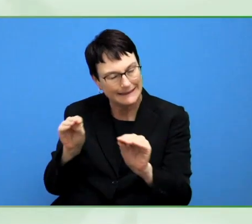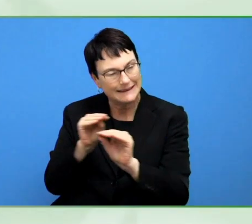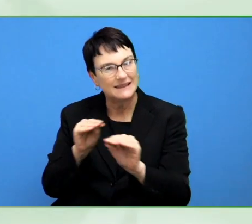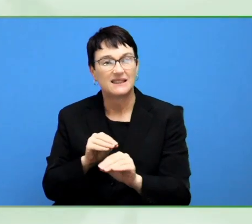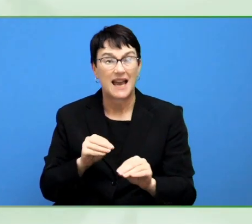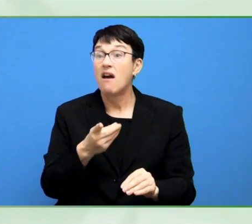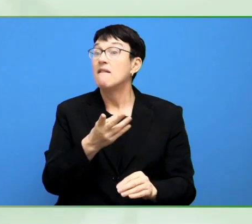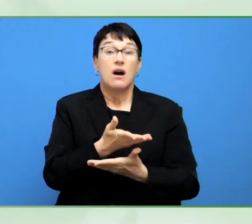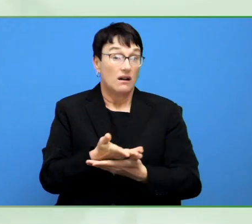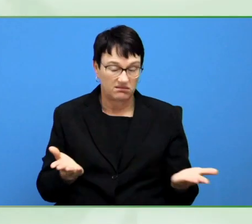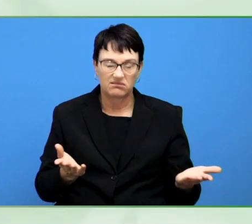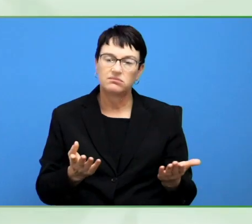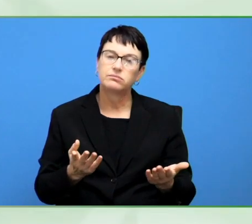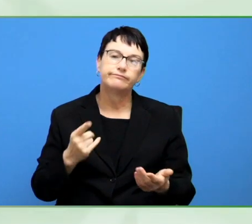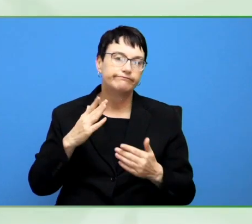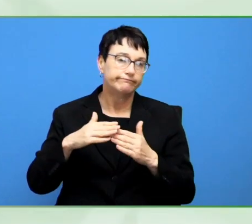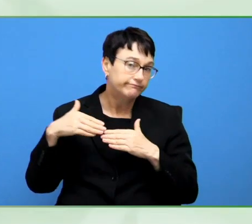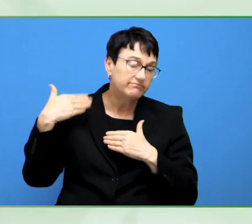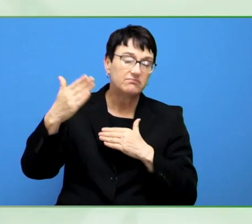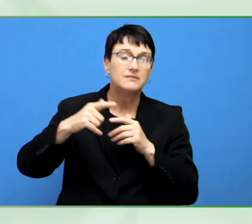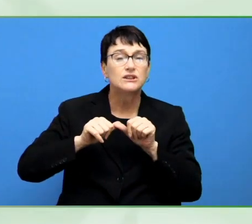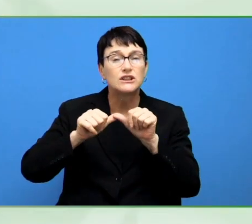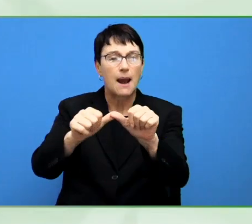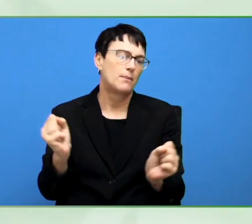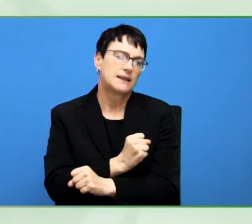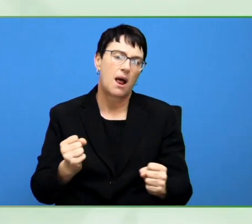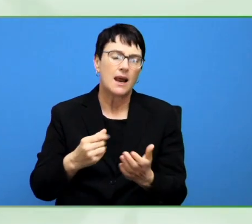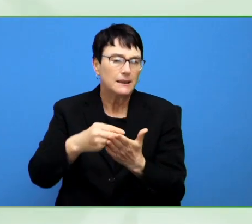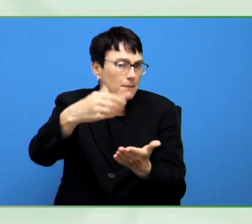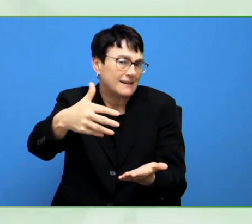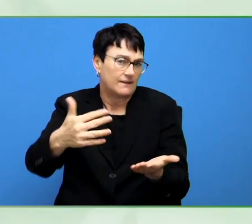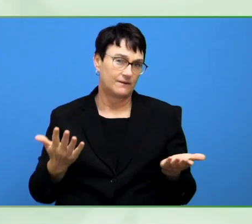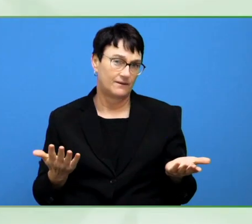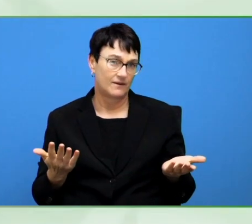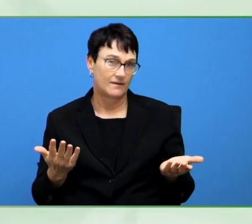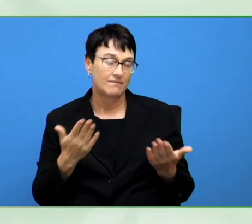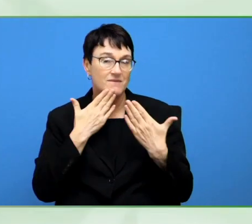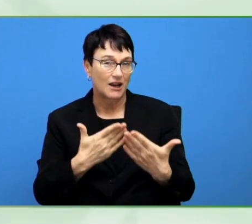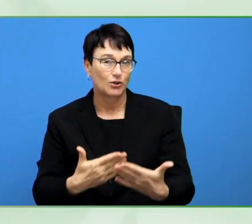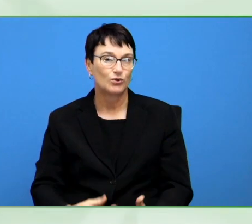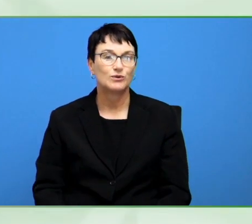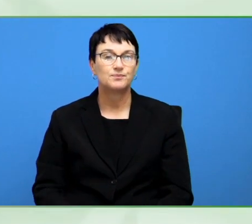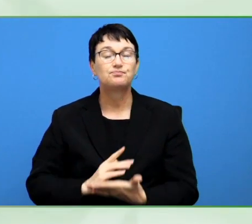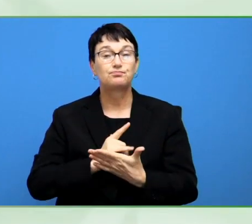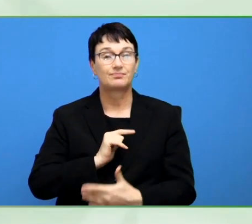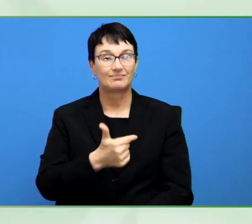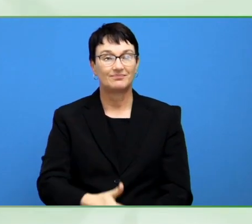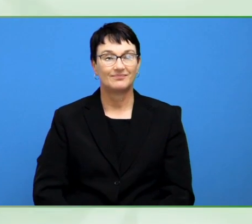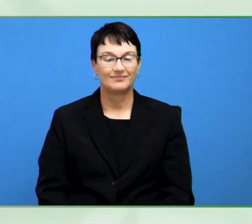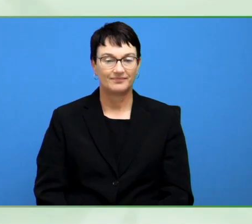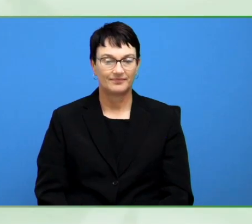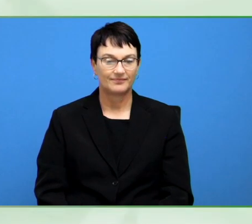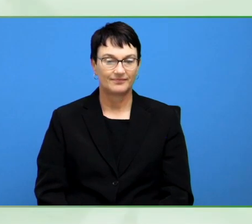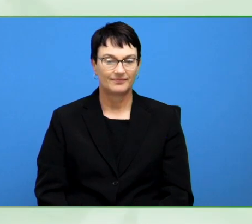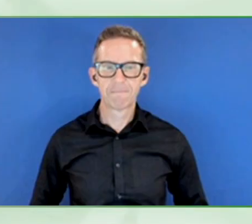accessibility sustainable in the long run. Absolutely, absolutely, I agree. And I also want to go one step forward and say that we